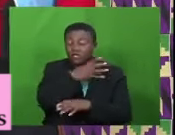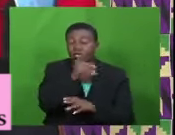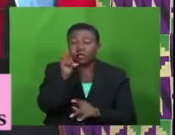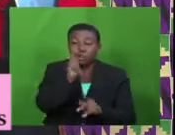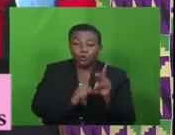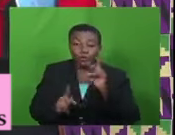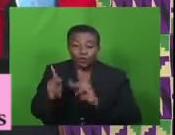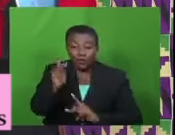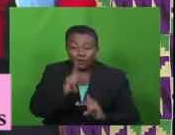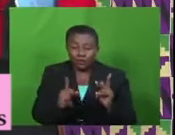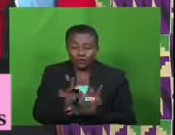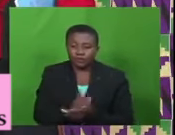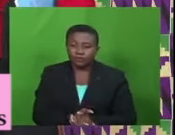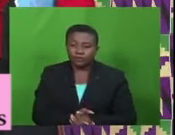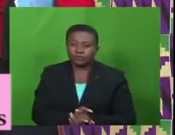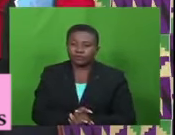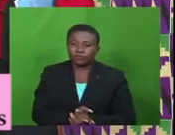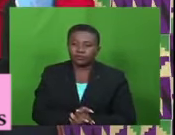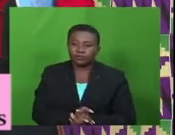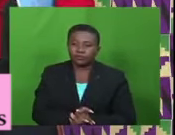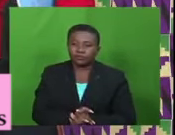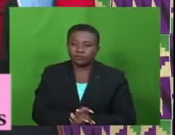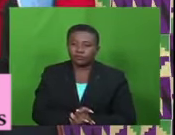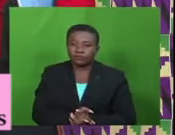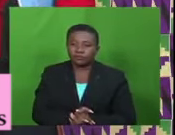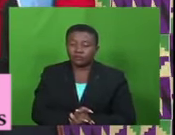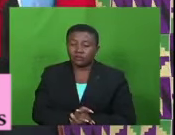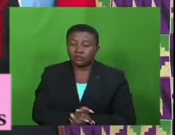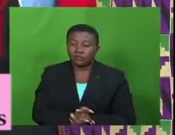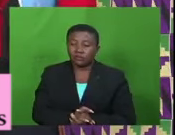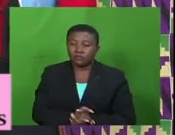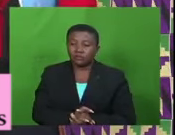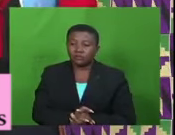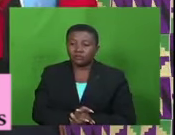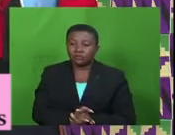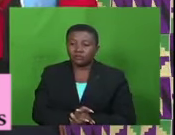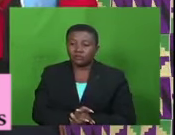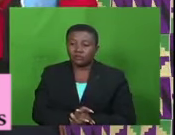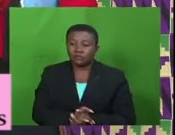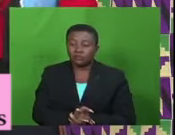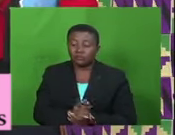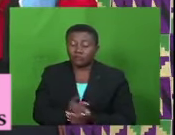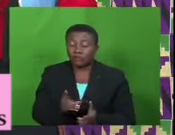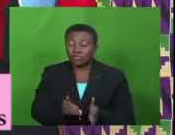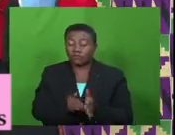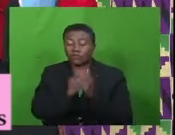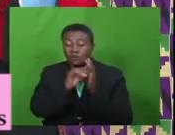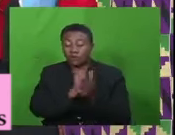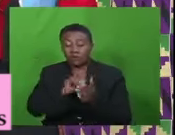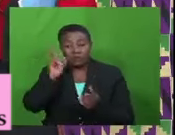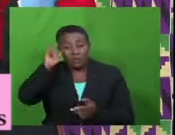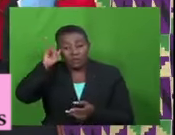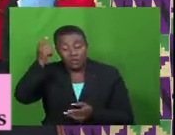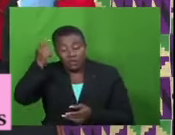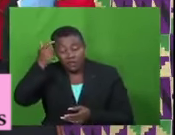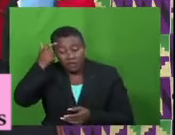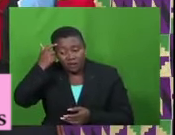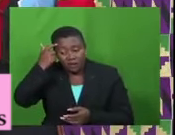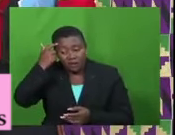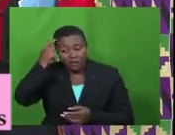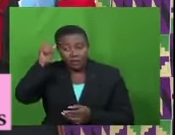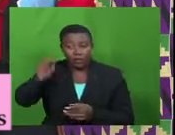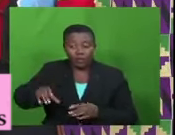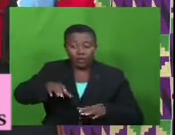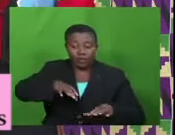The reality of the state of affairs in our neighborhood demands that the government goes to great lengths to ensure